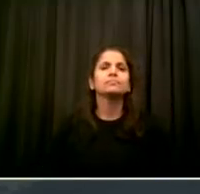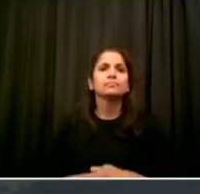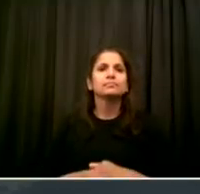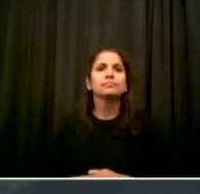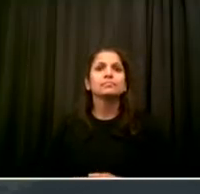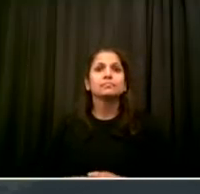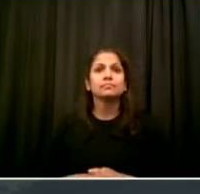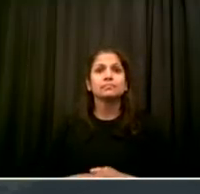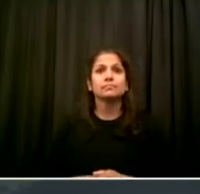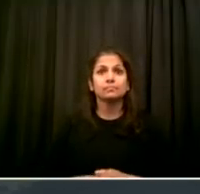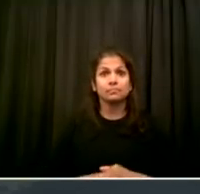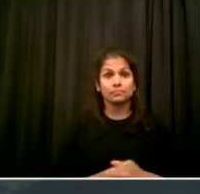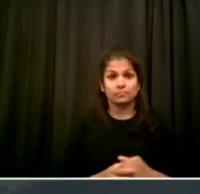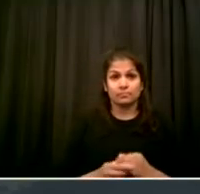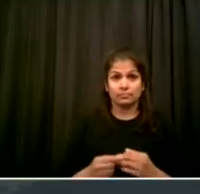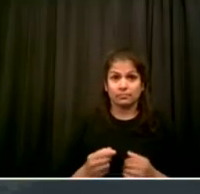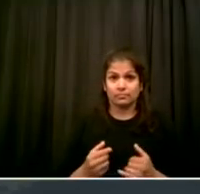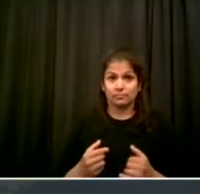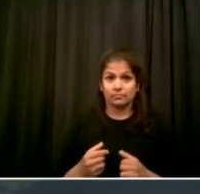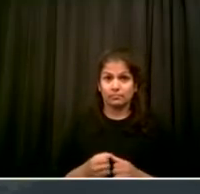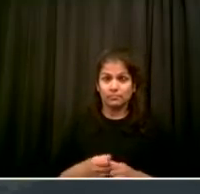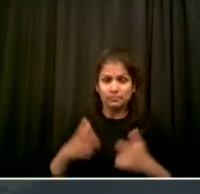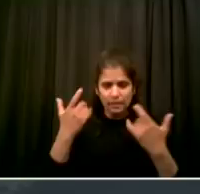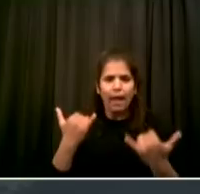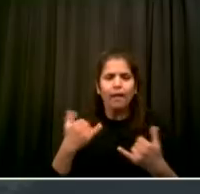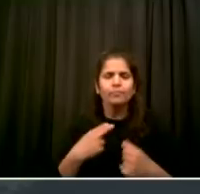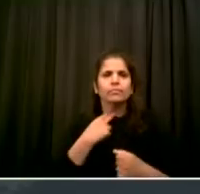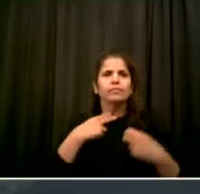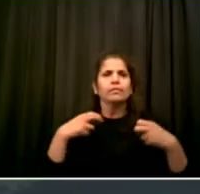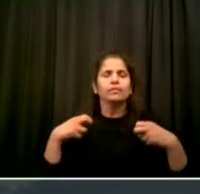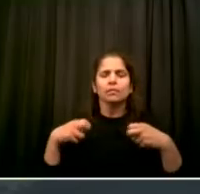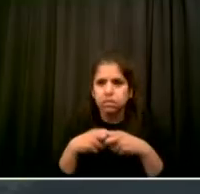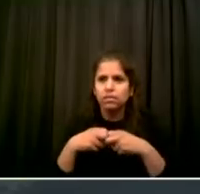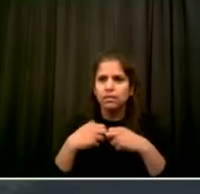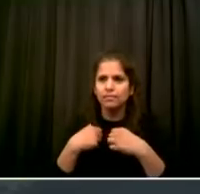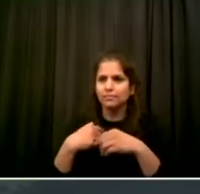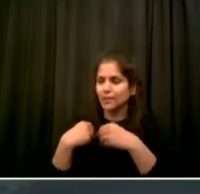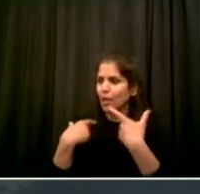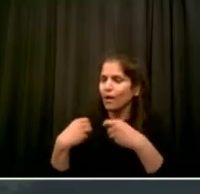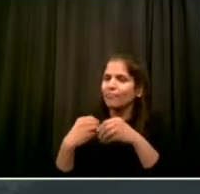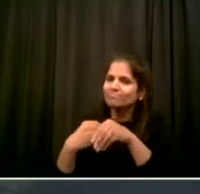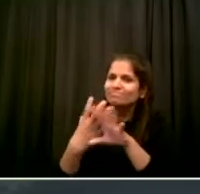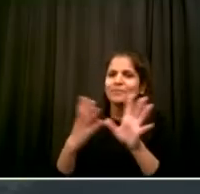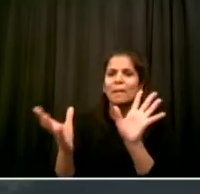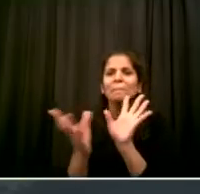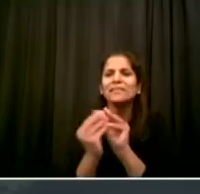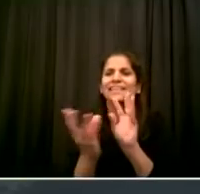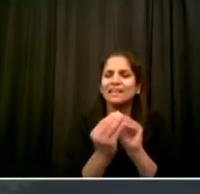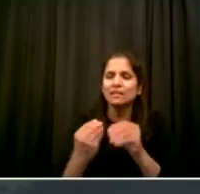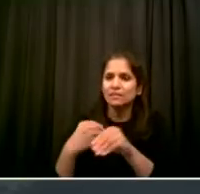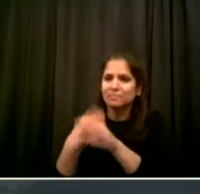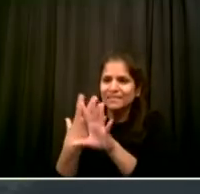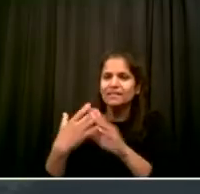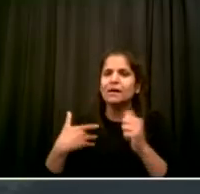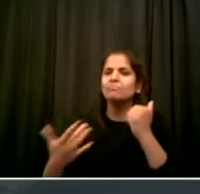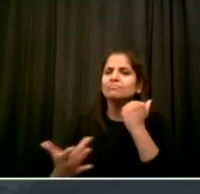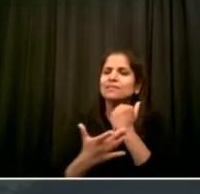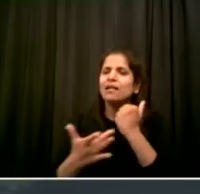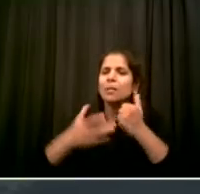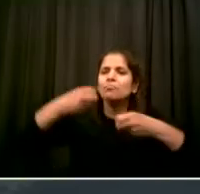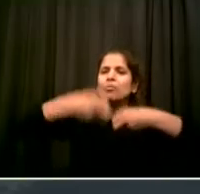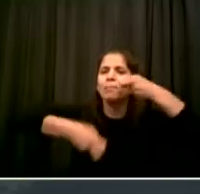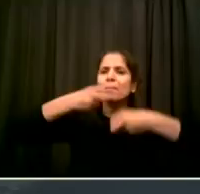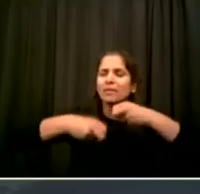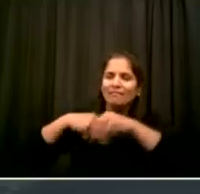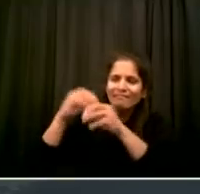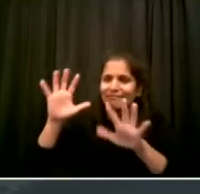same creativity, the same teamwork, the same common purpose when everyone is remote. And I think that is becoming clearer and clearer to some of